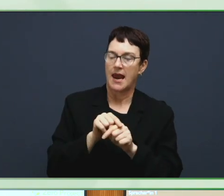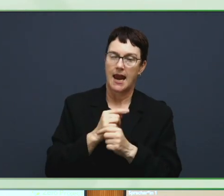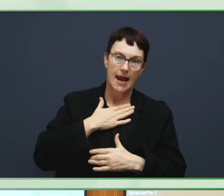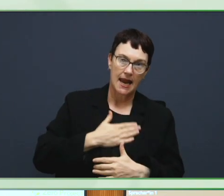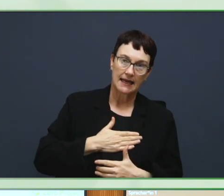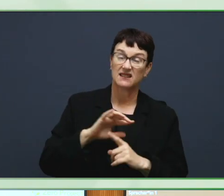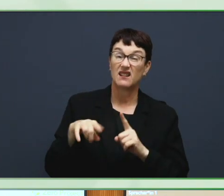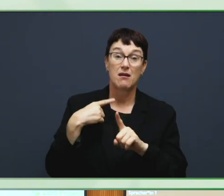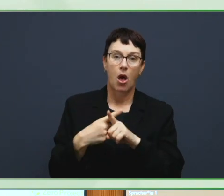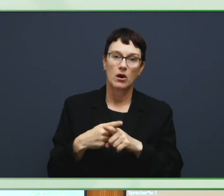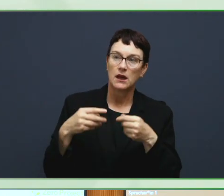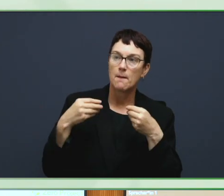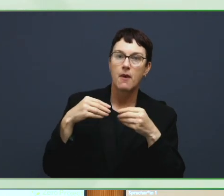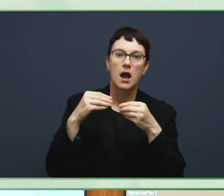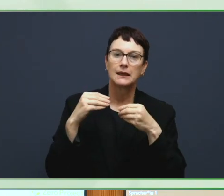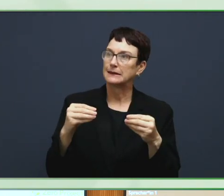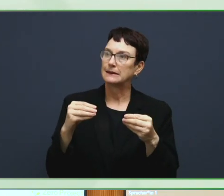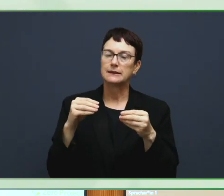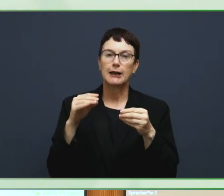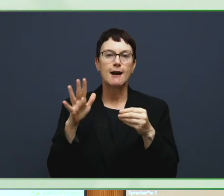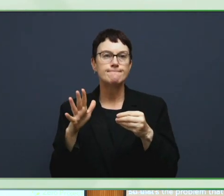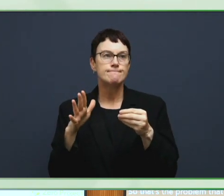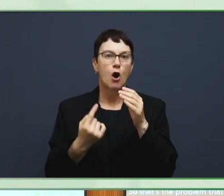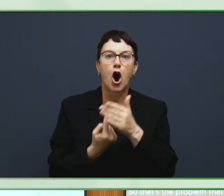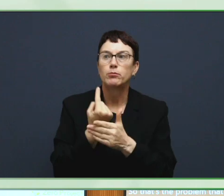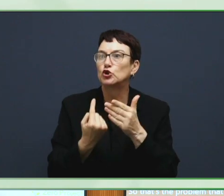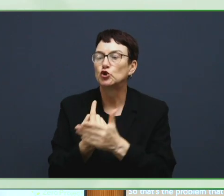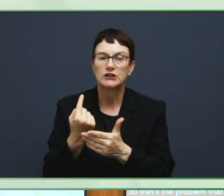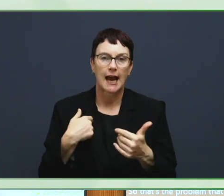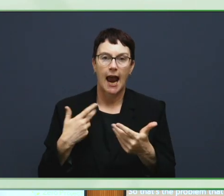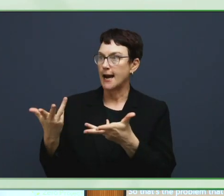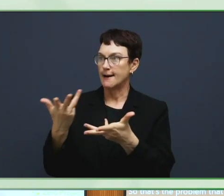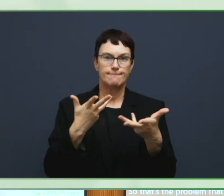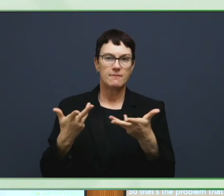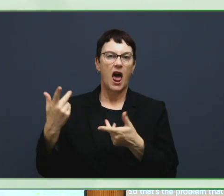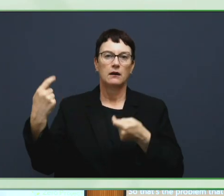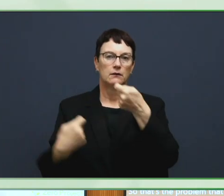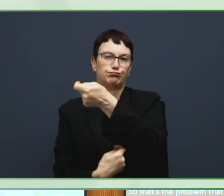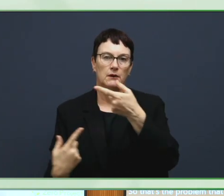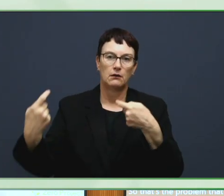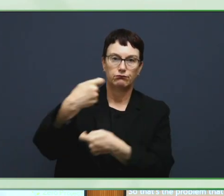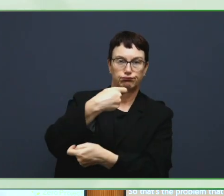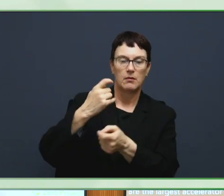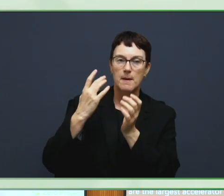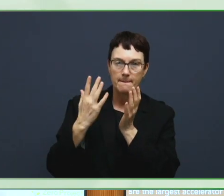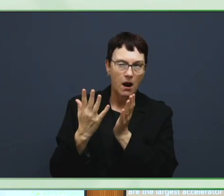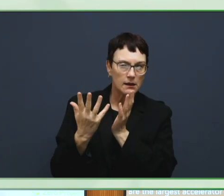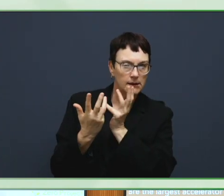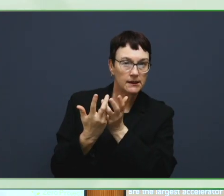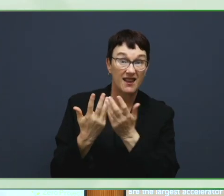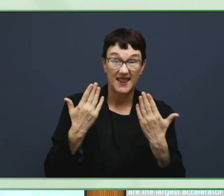that Together International is solving. We are the largest accelerator in the world supporting founders with disabilities from